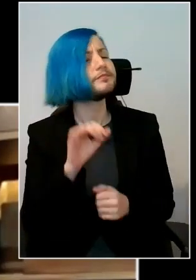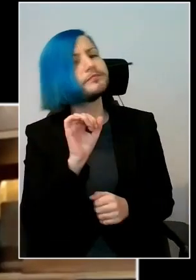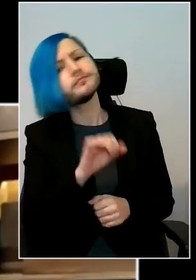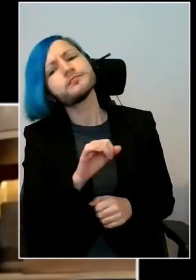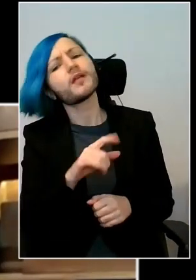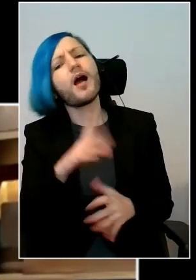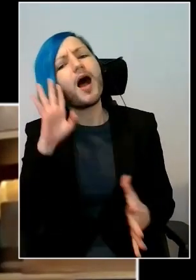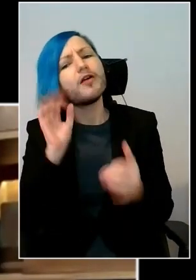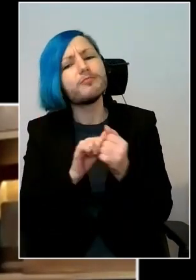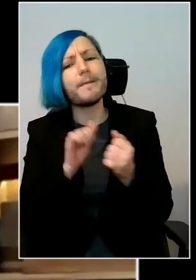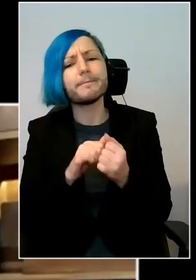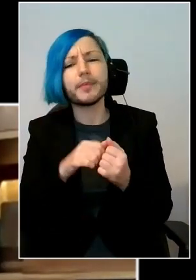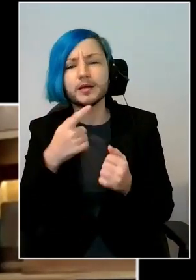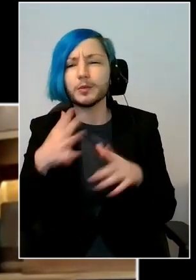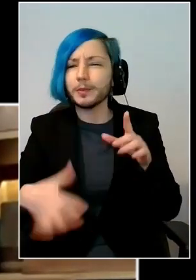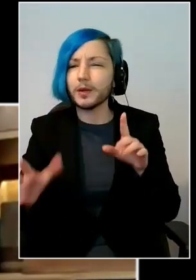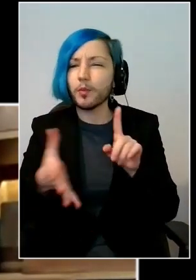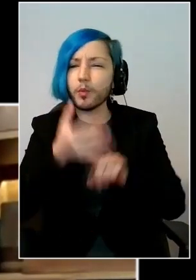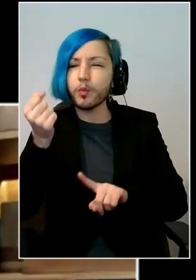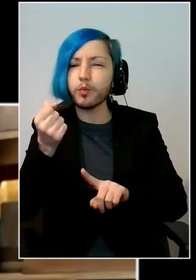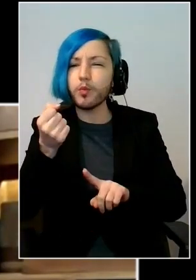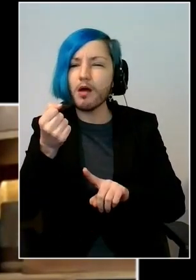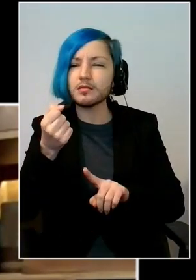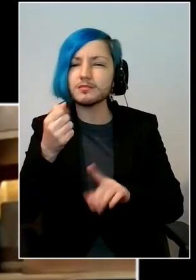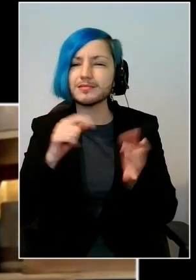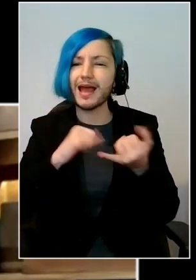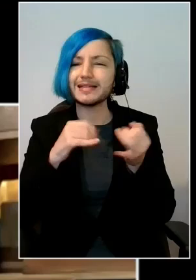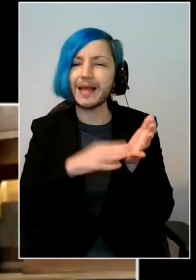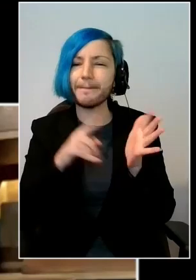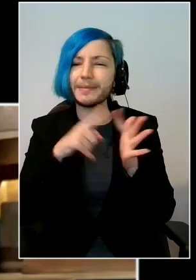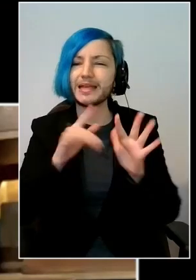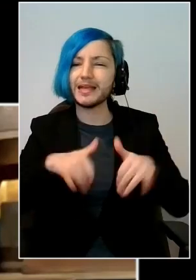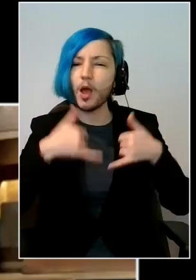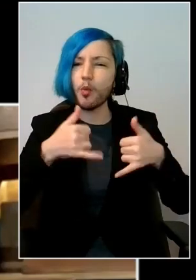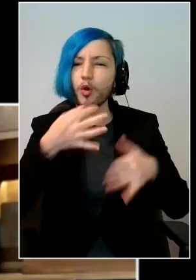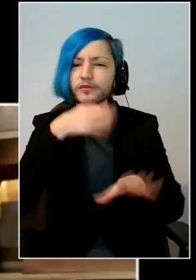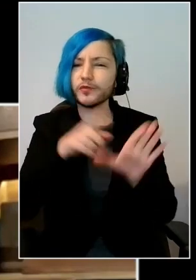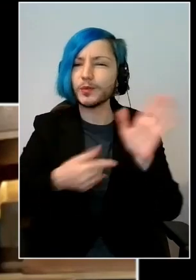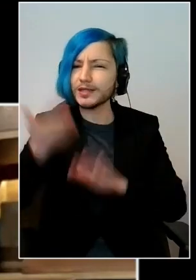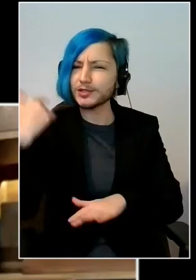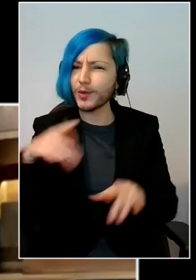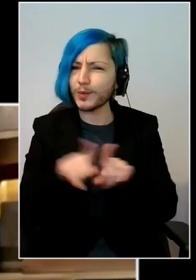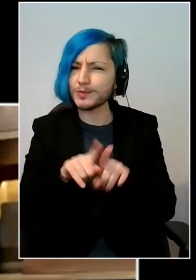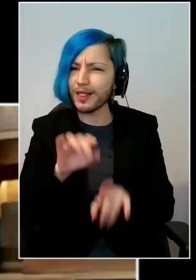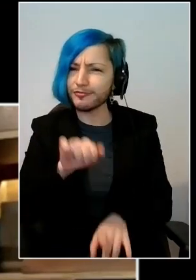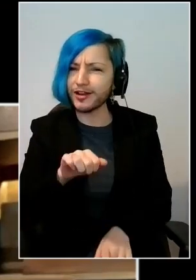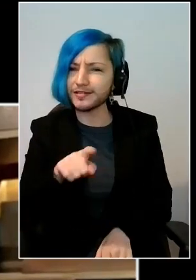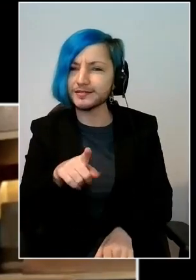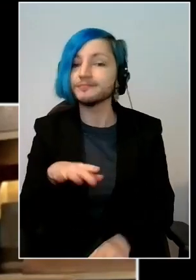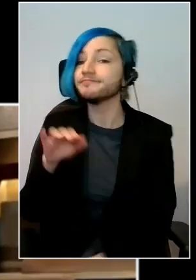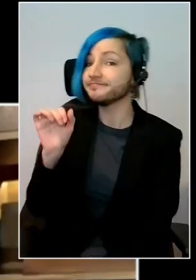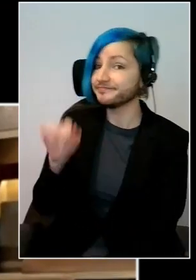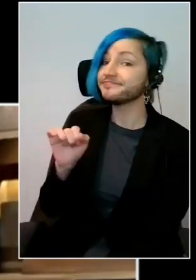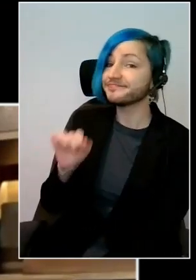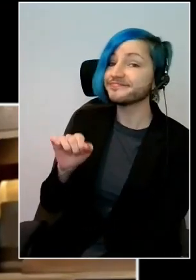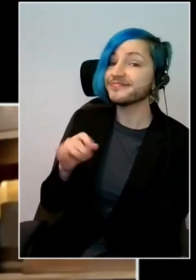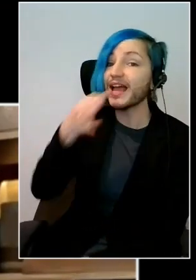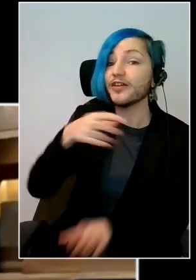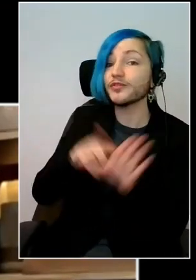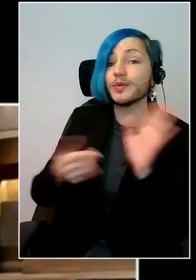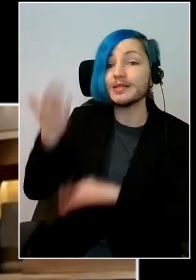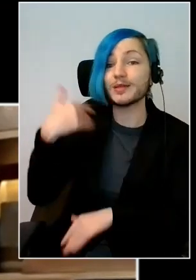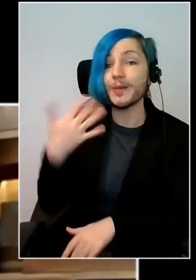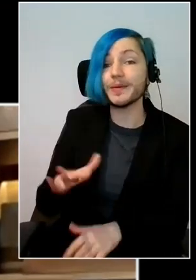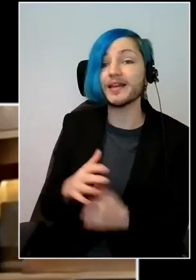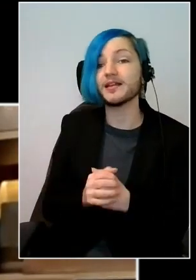SME award a few years ago too. We did. We were very fortunate a few years ago, and the winning